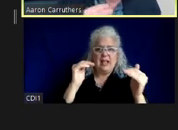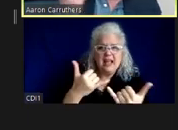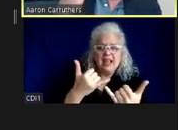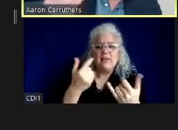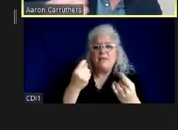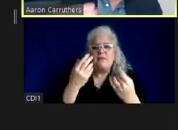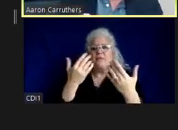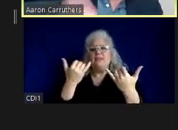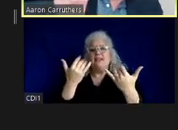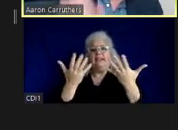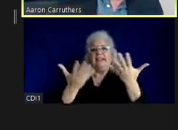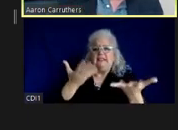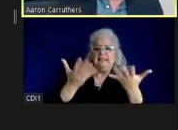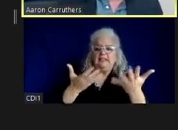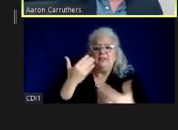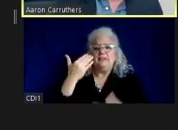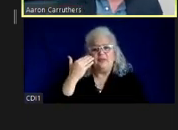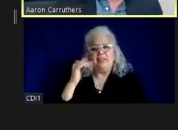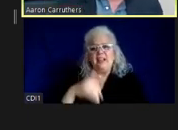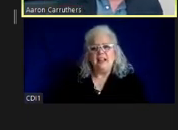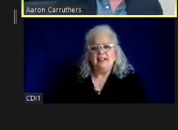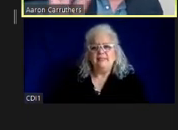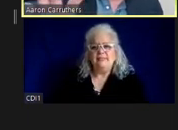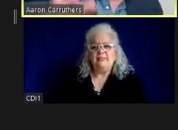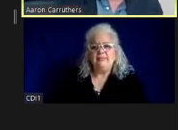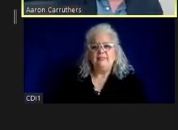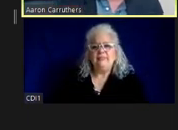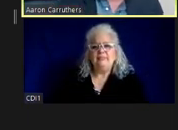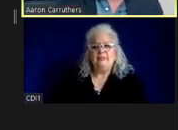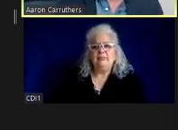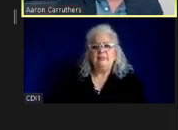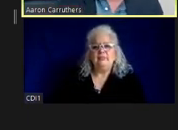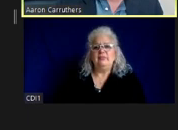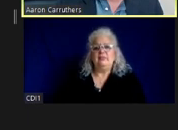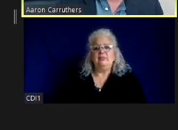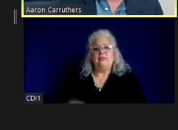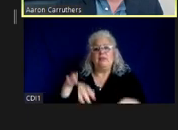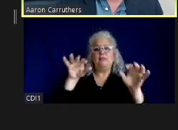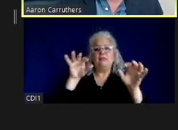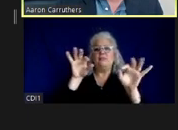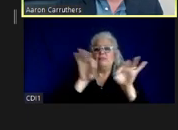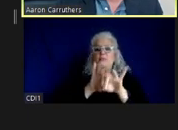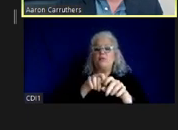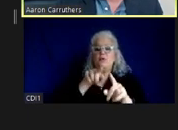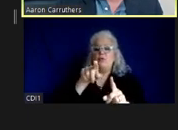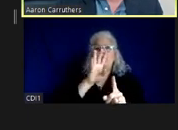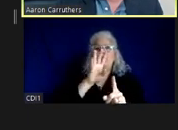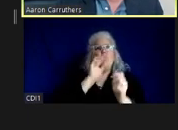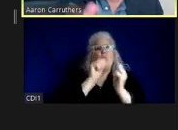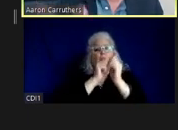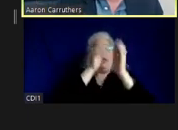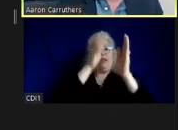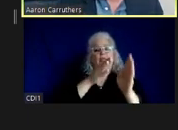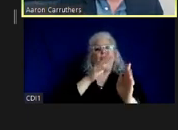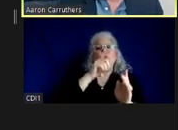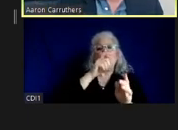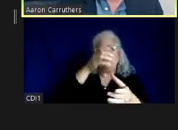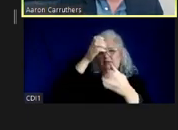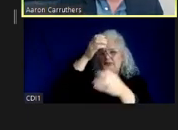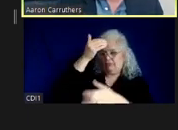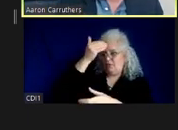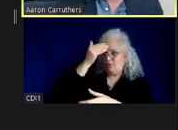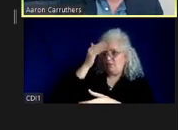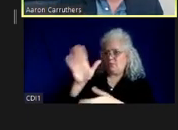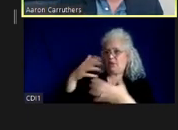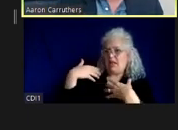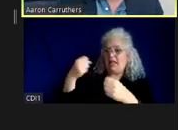you, talk to the person who knows your health the best, who also knows the vaccine, to help reconcile that as to what's the best route for